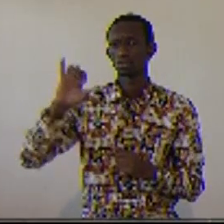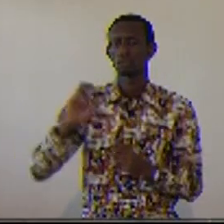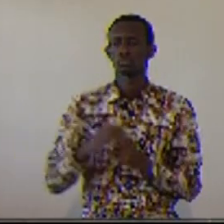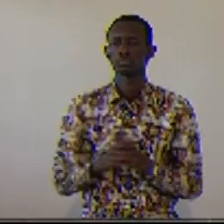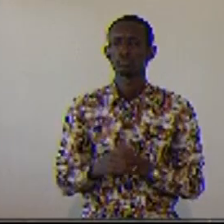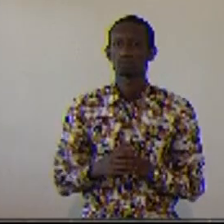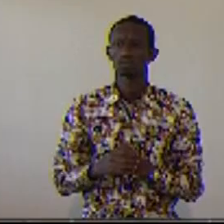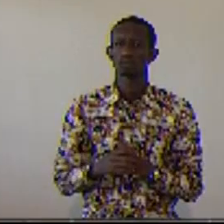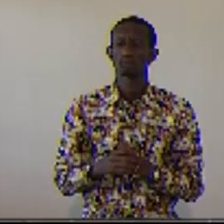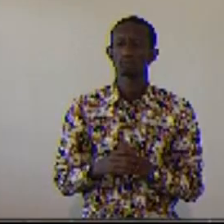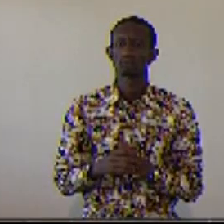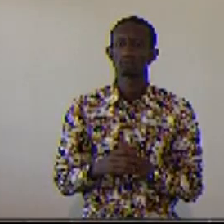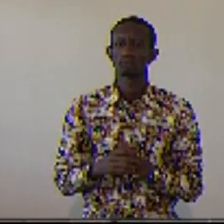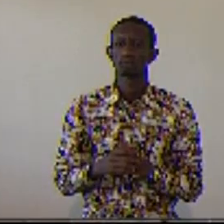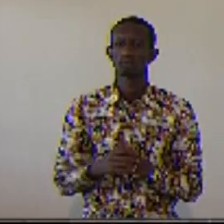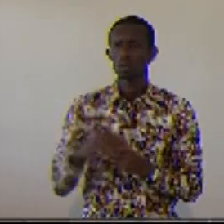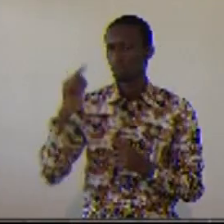substitution